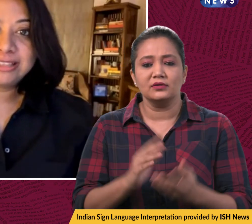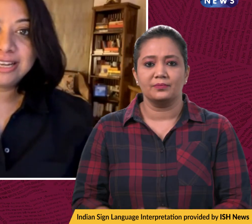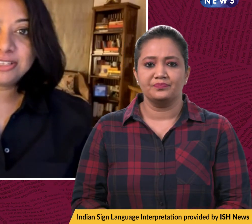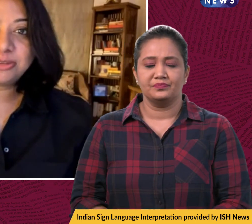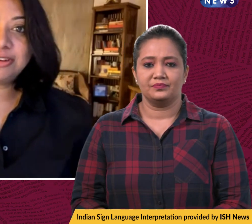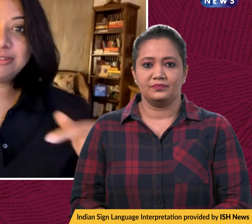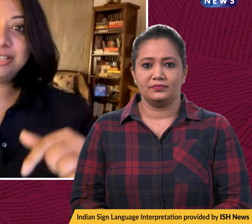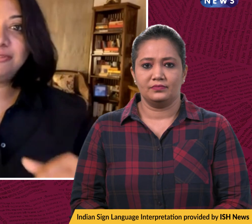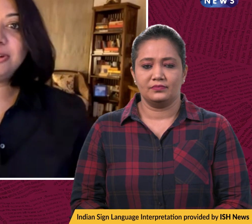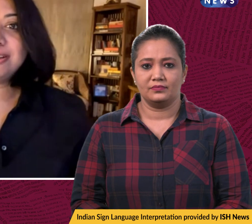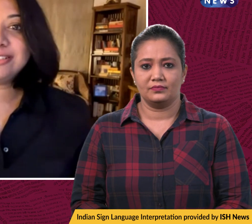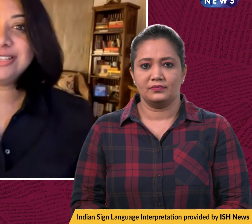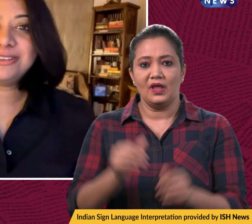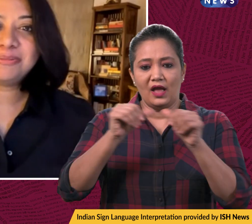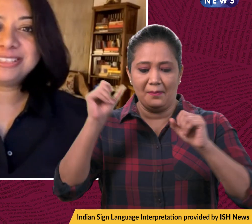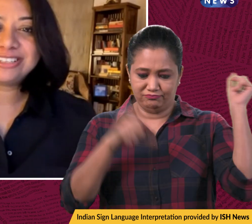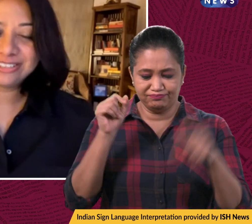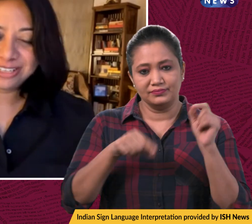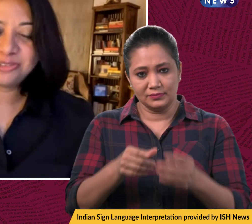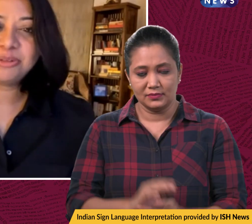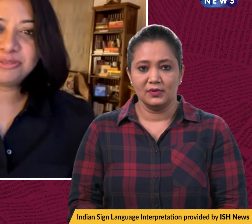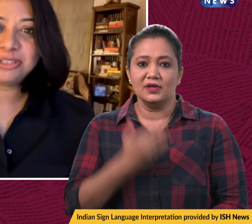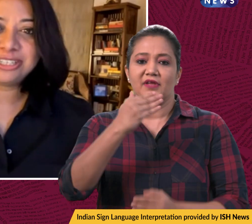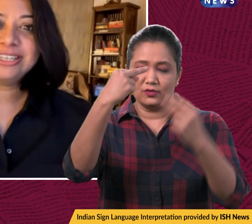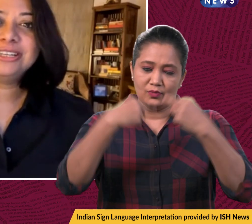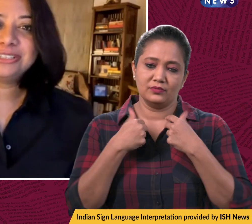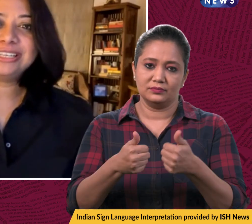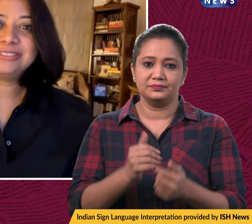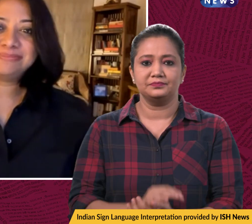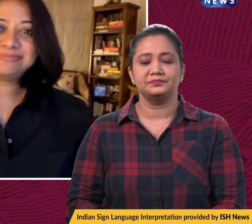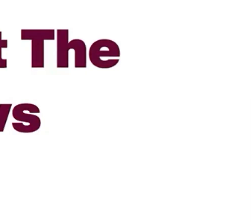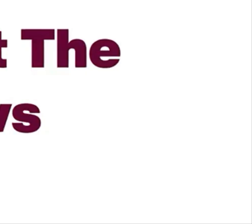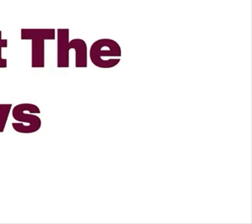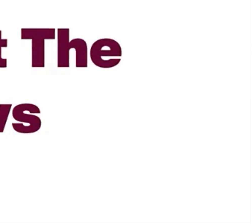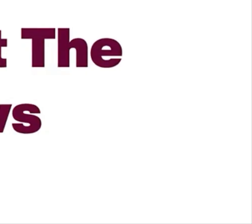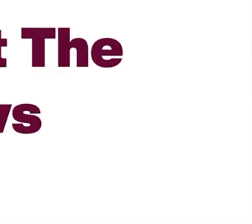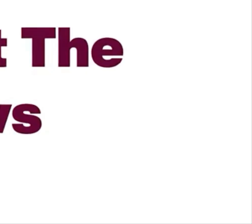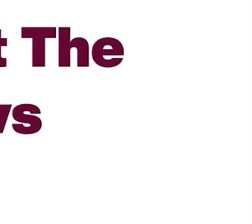in the last 24 hours? Leave your answer in the comment section. Thank you so much for watching.